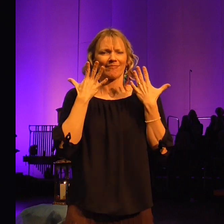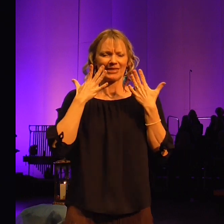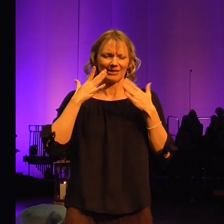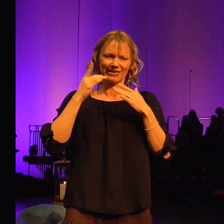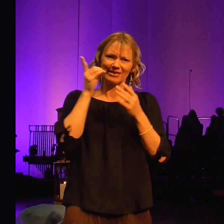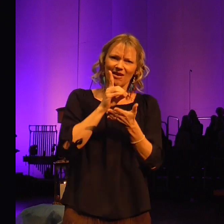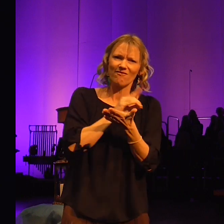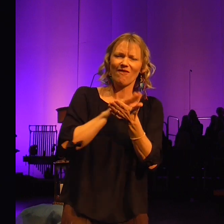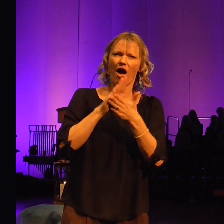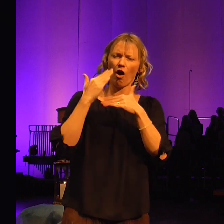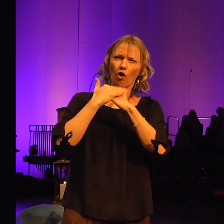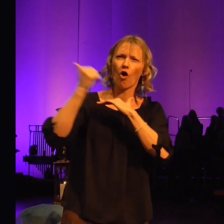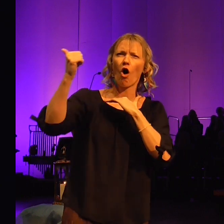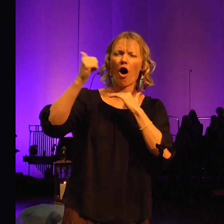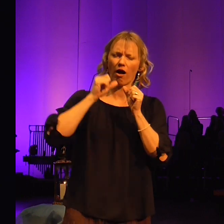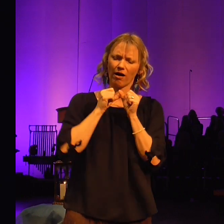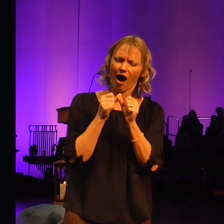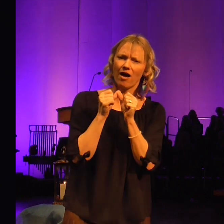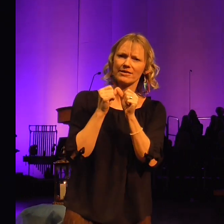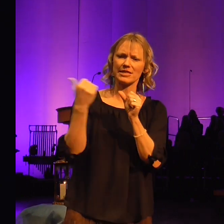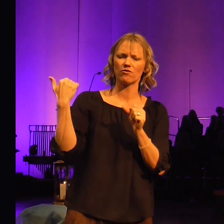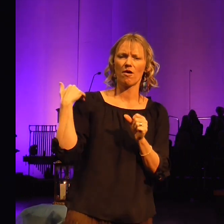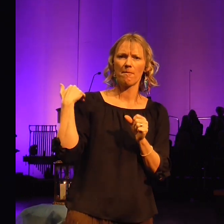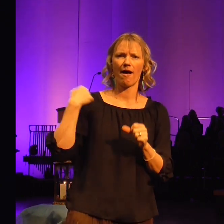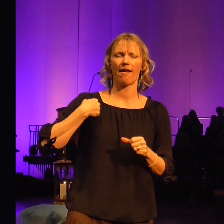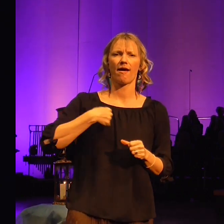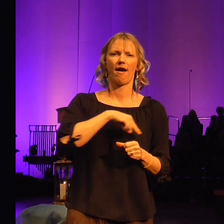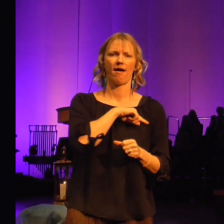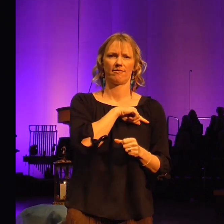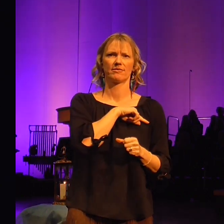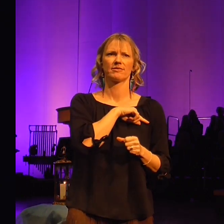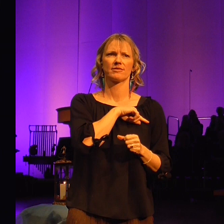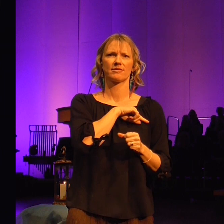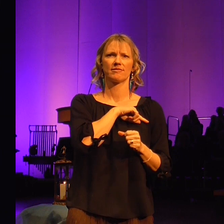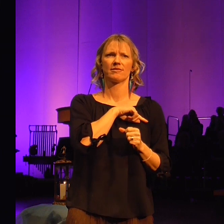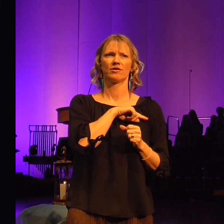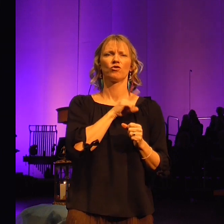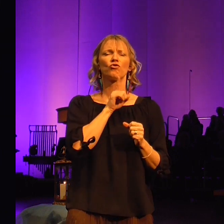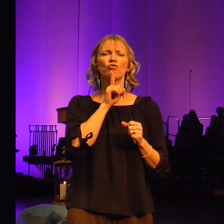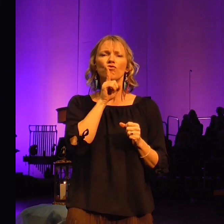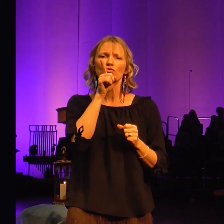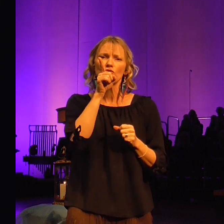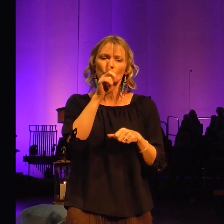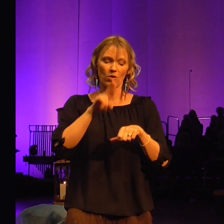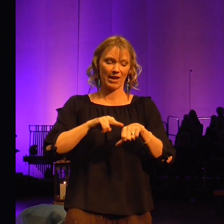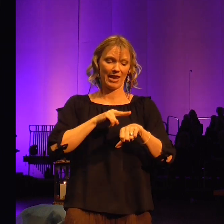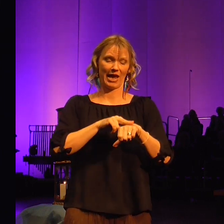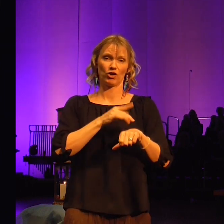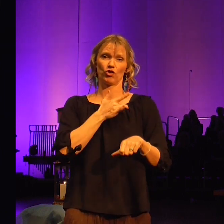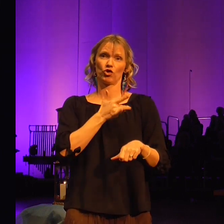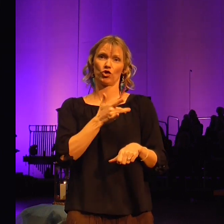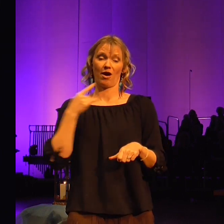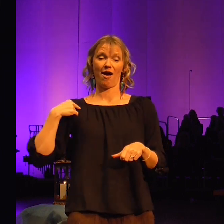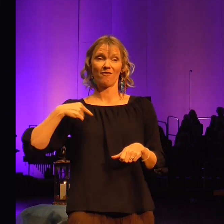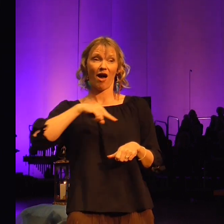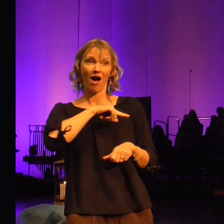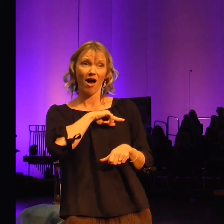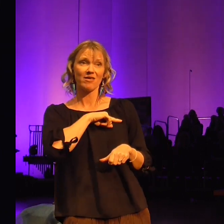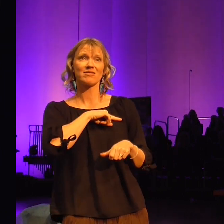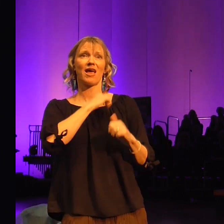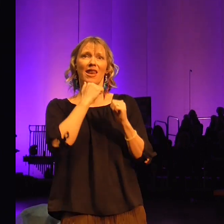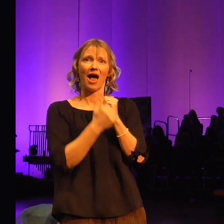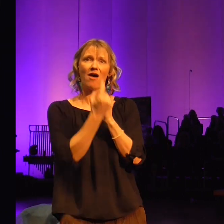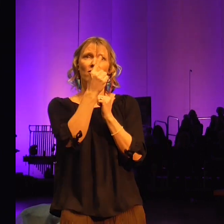call, constantly reminding us of the true nature of us and of every being on this